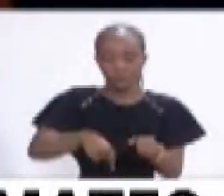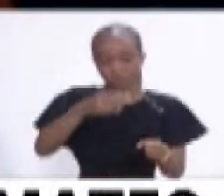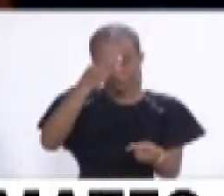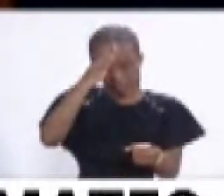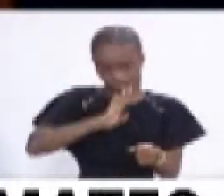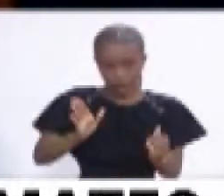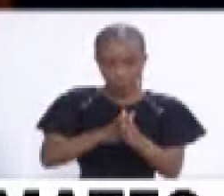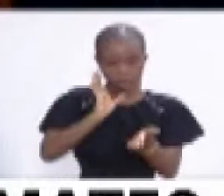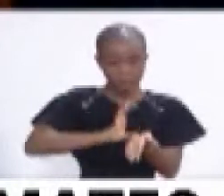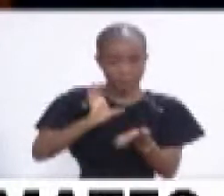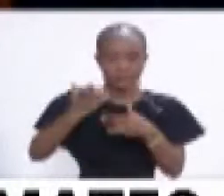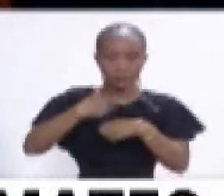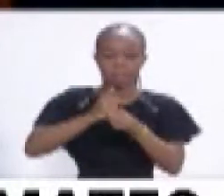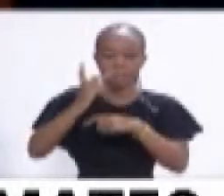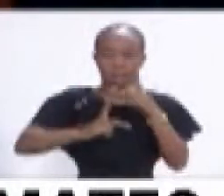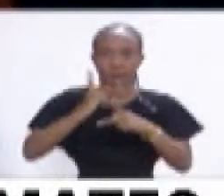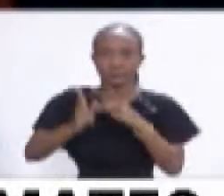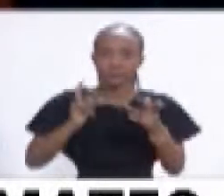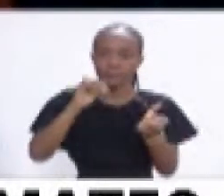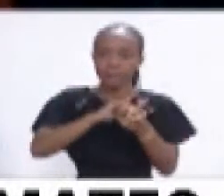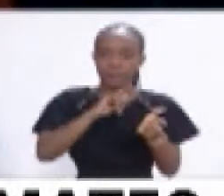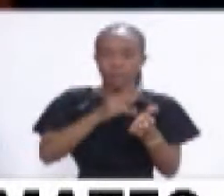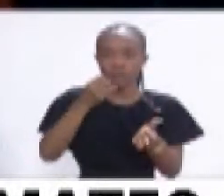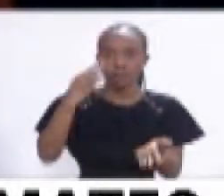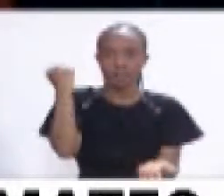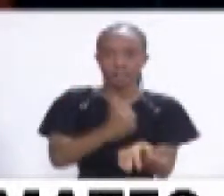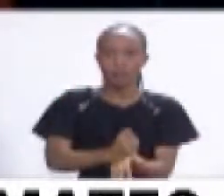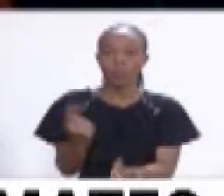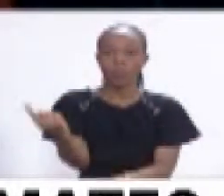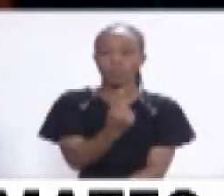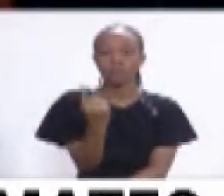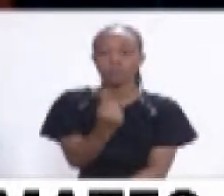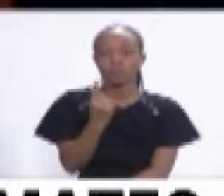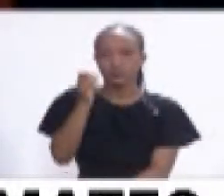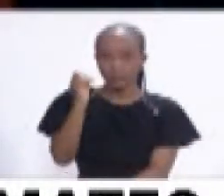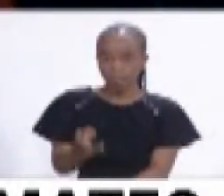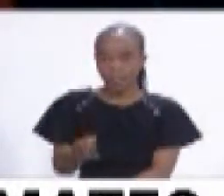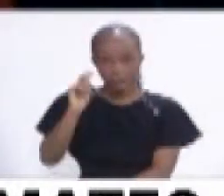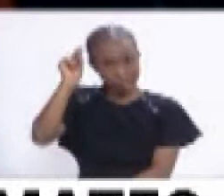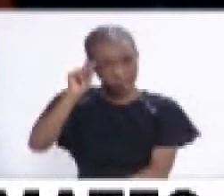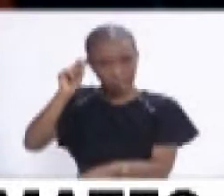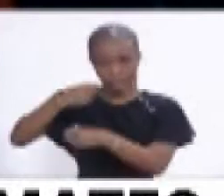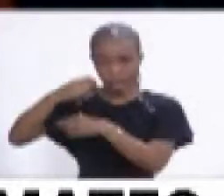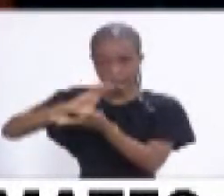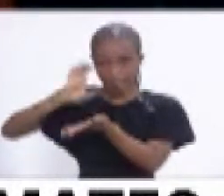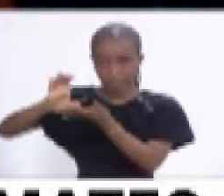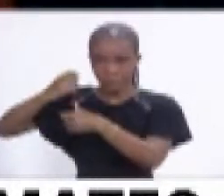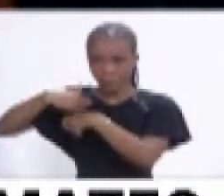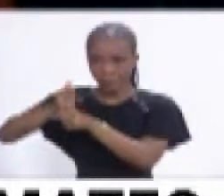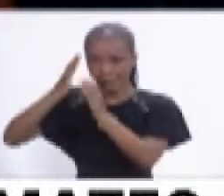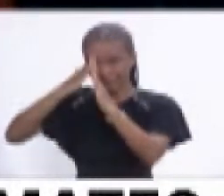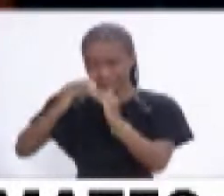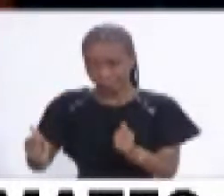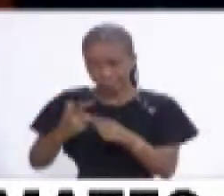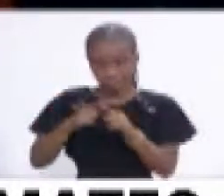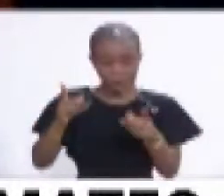terms of budget-making process is that of rubber stamping. And therefore, in theory, yes, we are a budget-making House, but